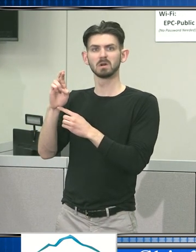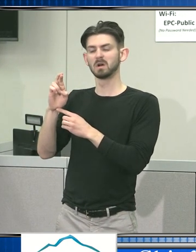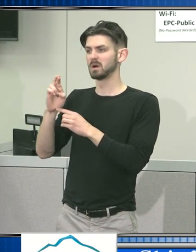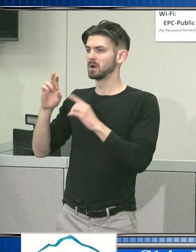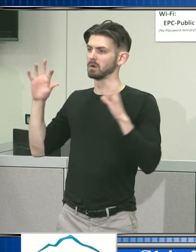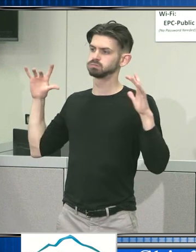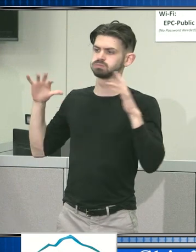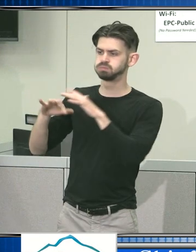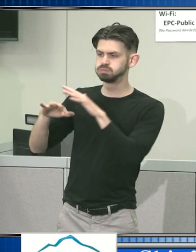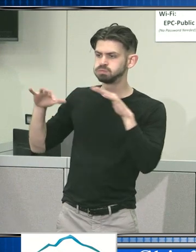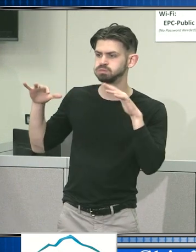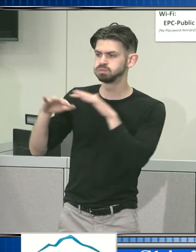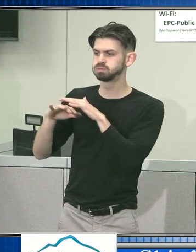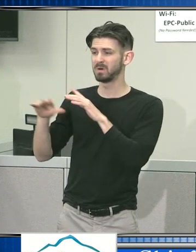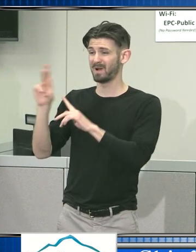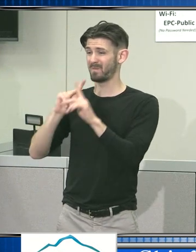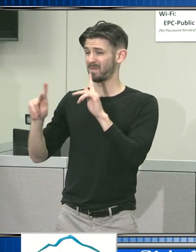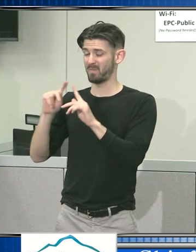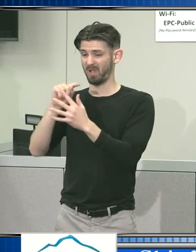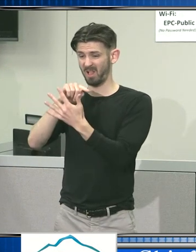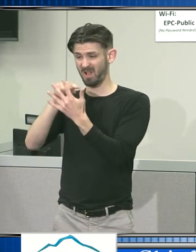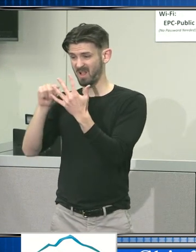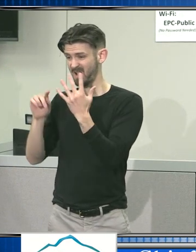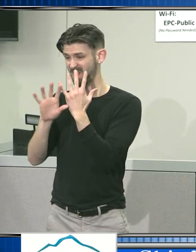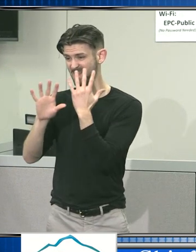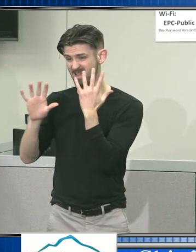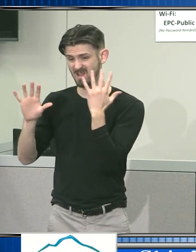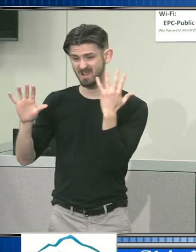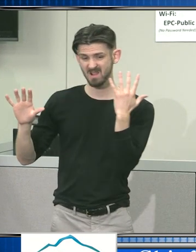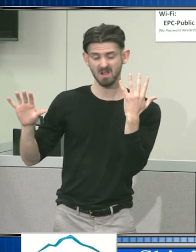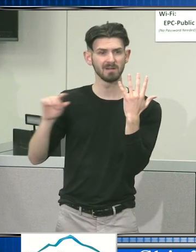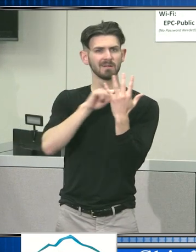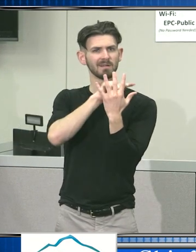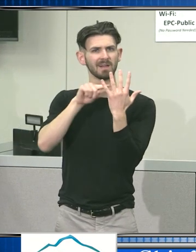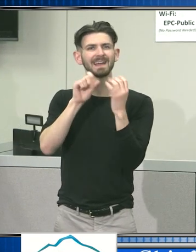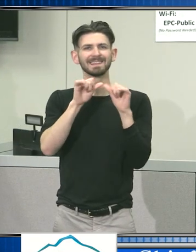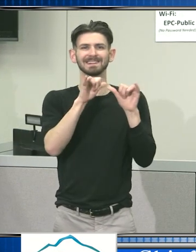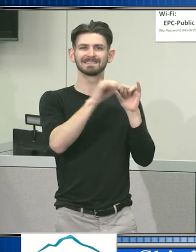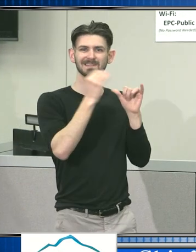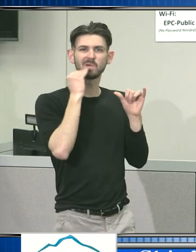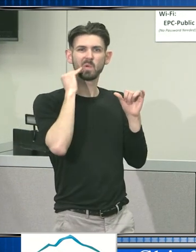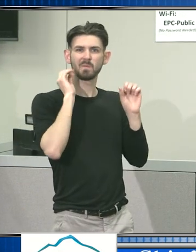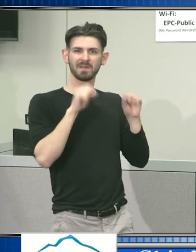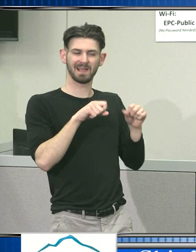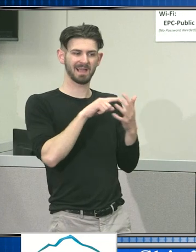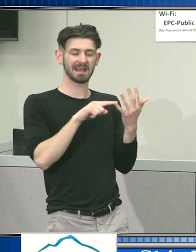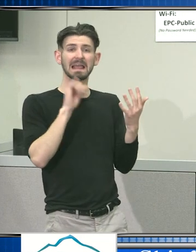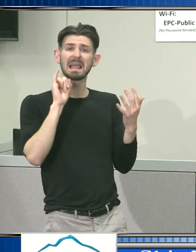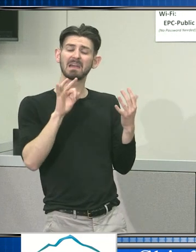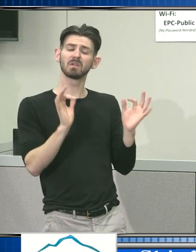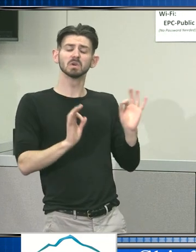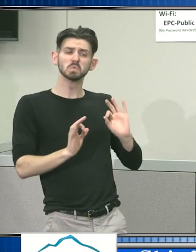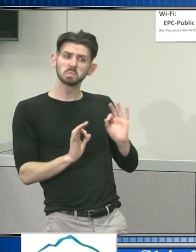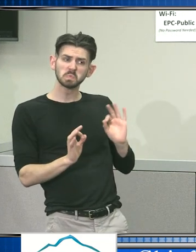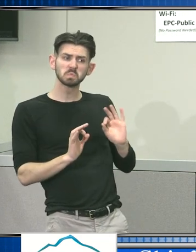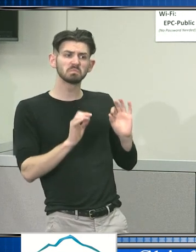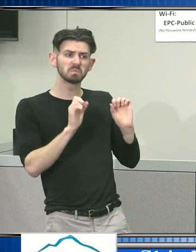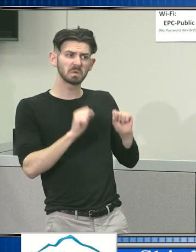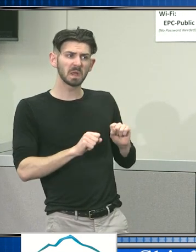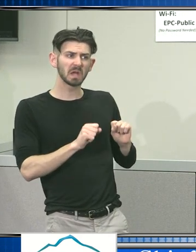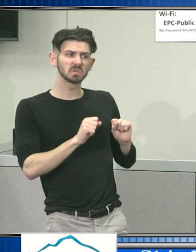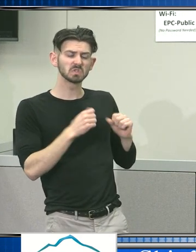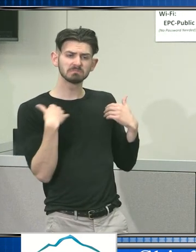manage their symptoms at home. And if they clog up the emergency department or if they don't have COVID and go into the emergency department,